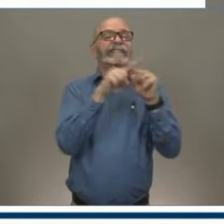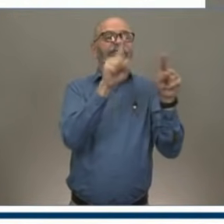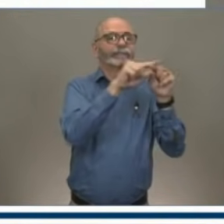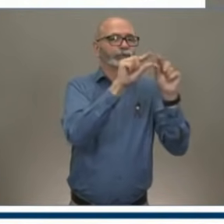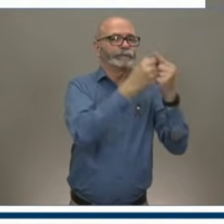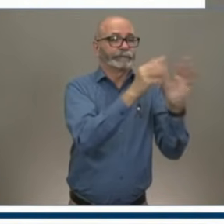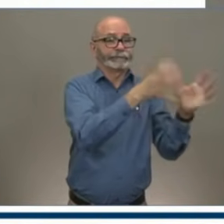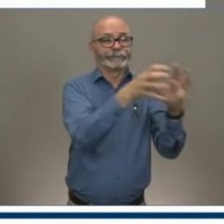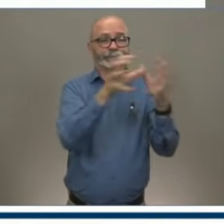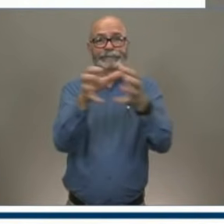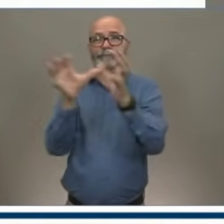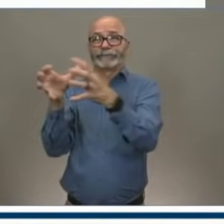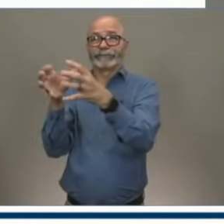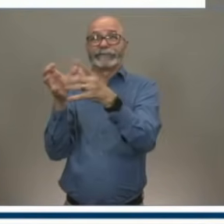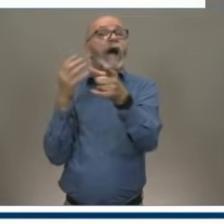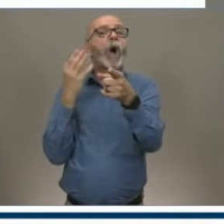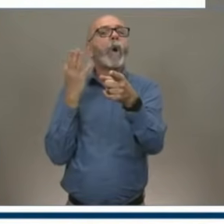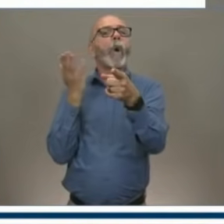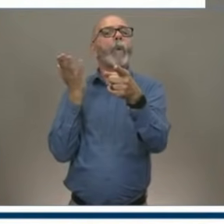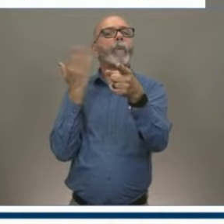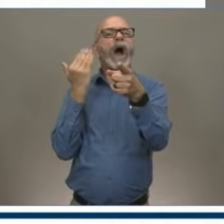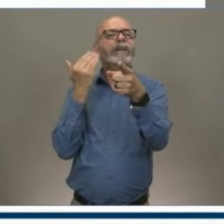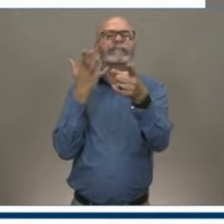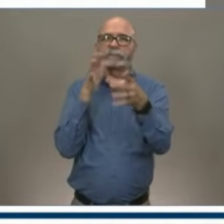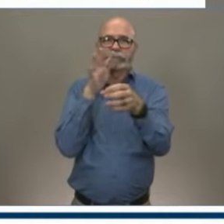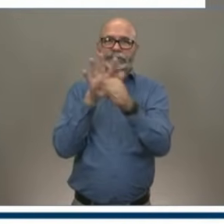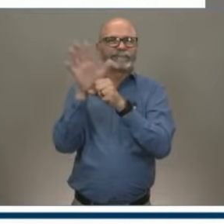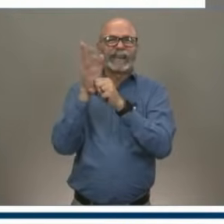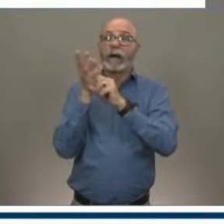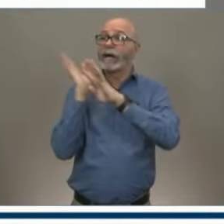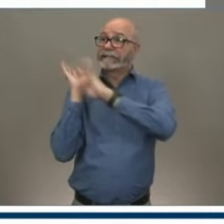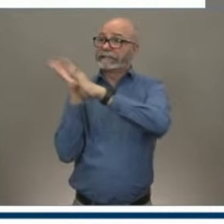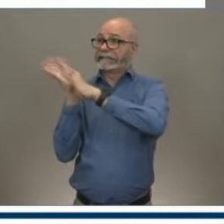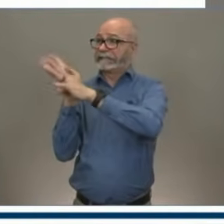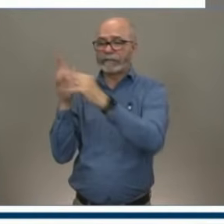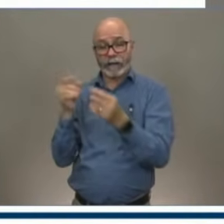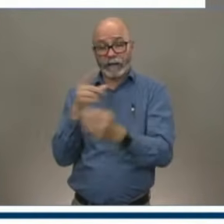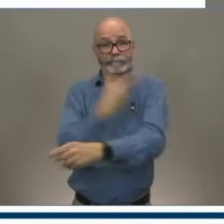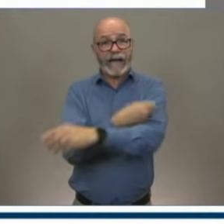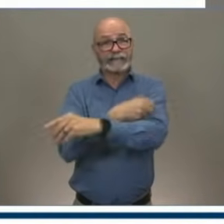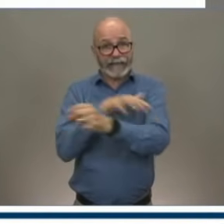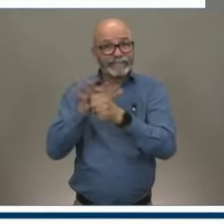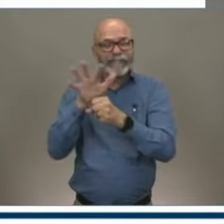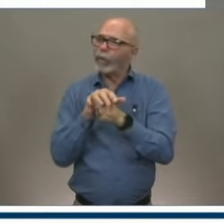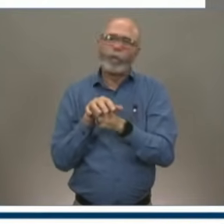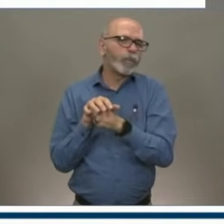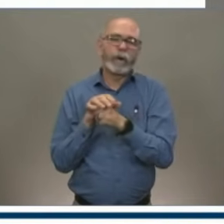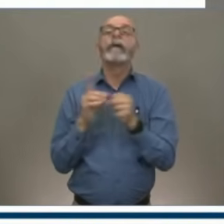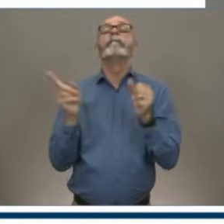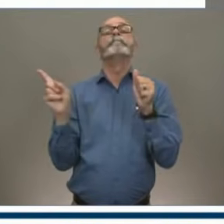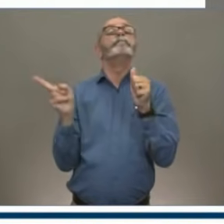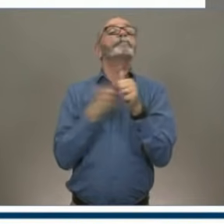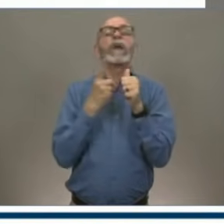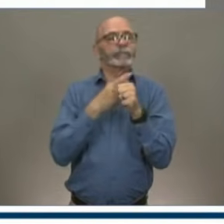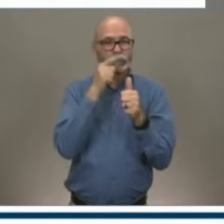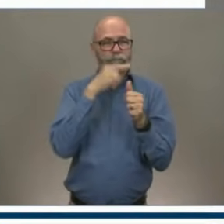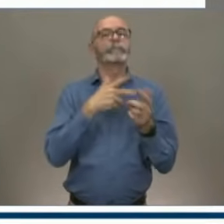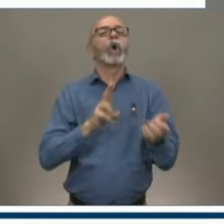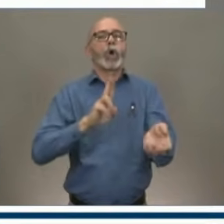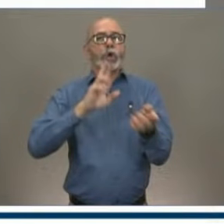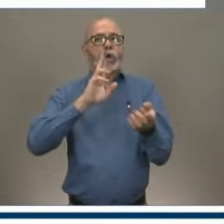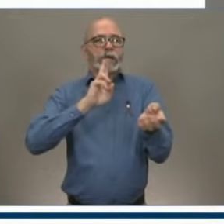the beginning and we have to prioritize for those who are at greatest risk. So the priority groups are long-term care residents and